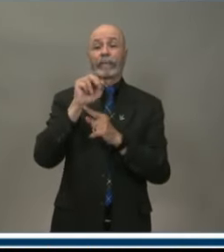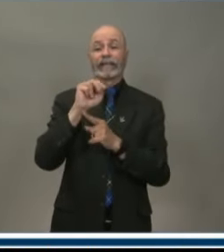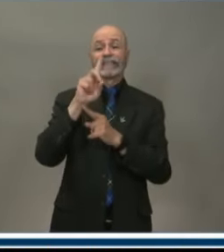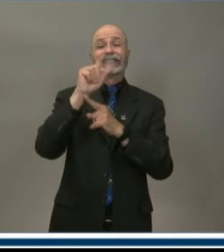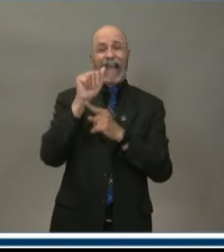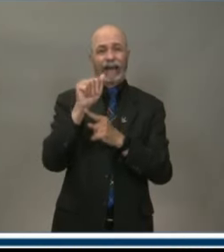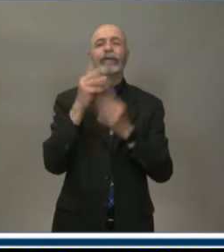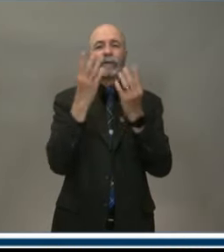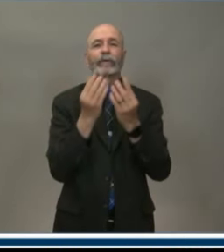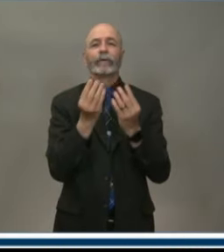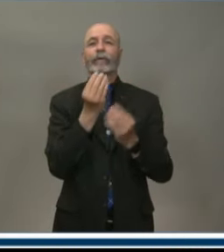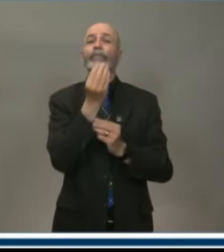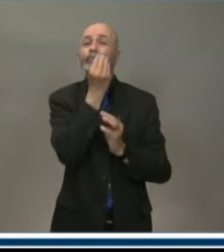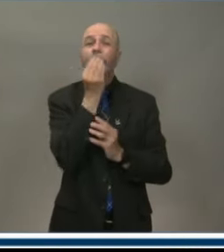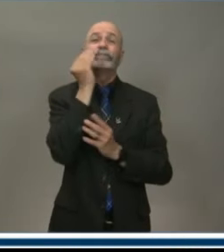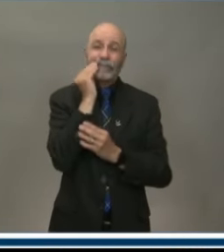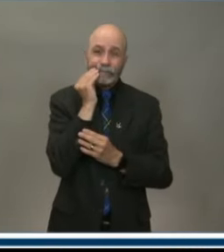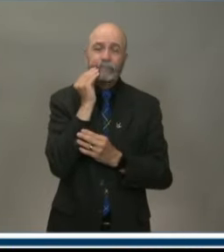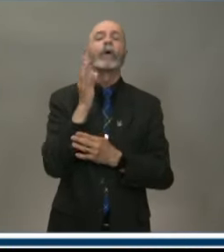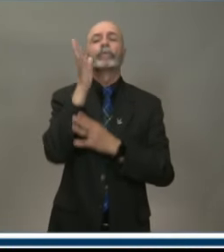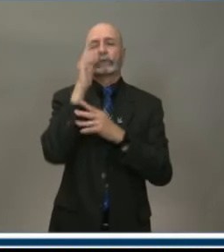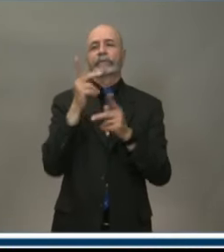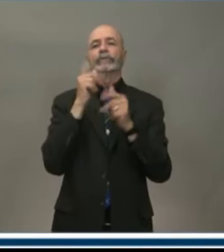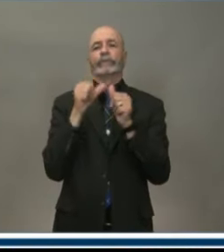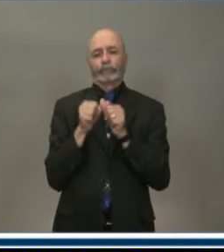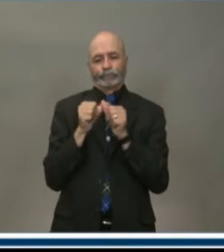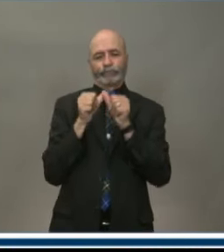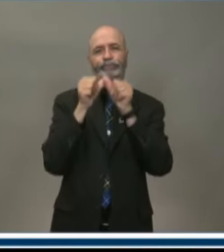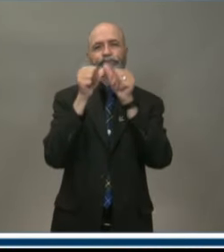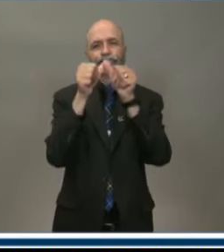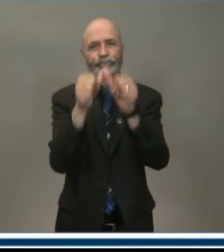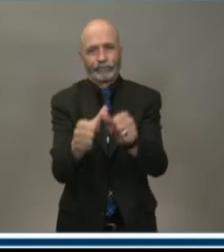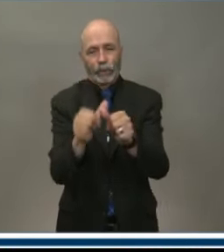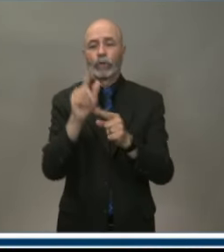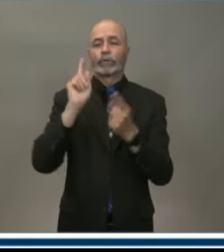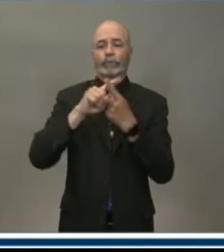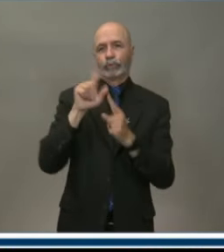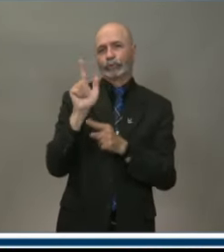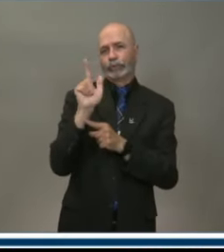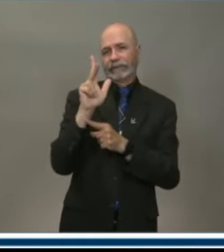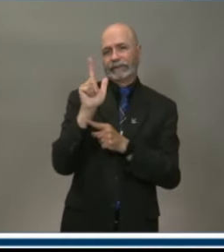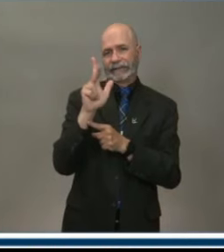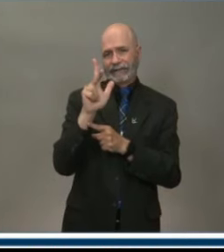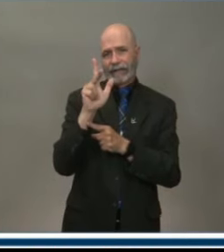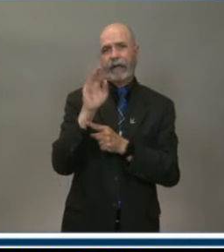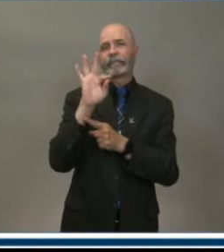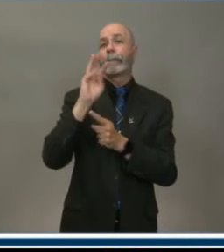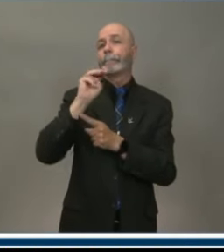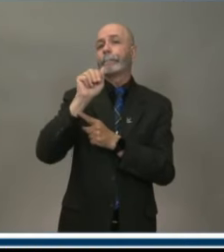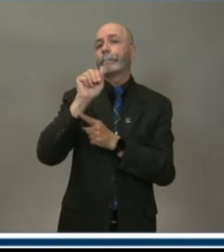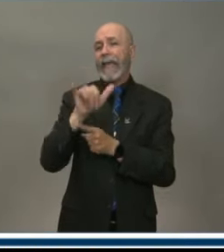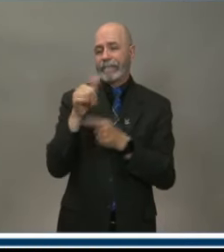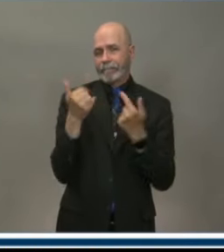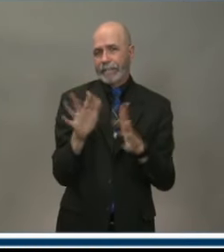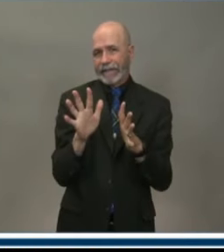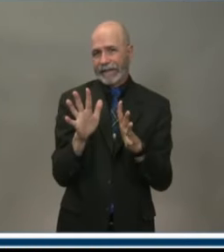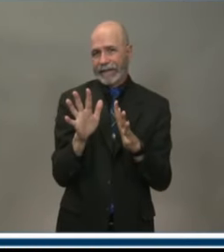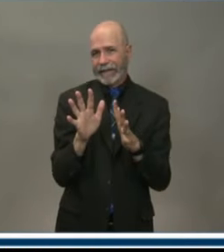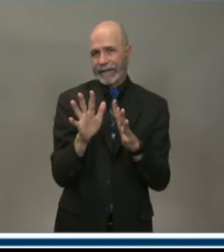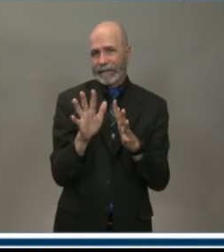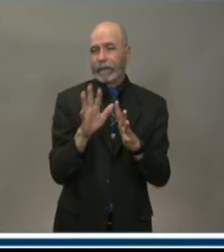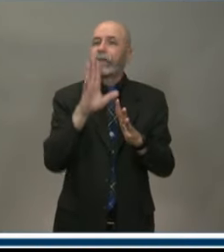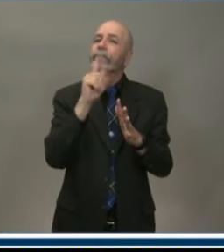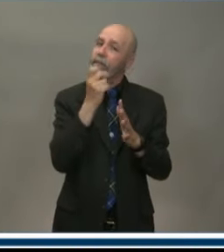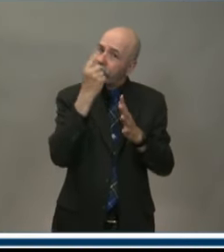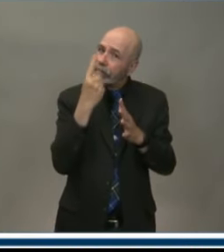May the 23rd. This is an important religious celebration for many in our community. It's traditionally a time